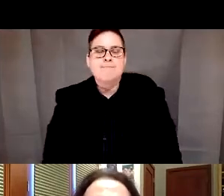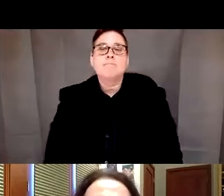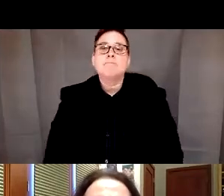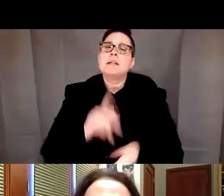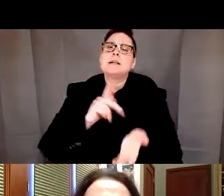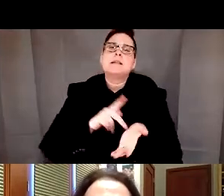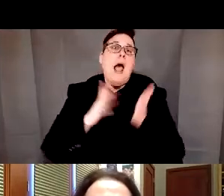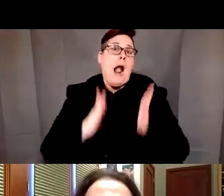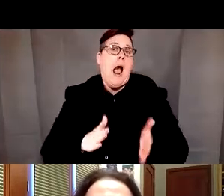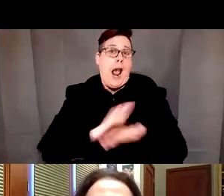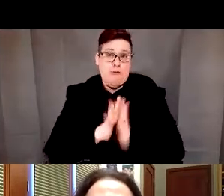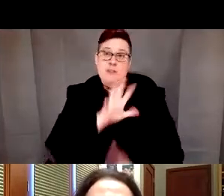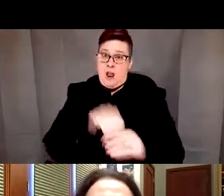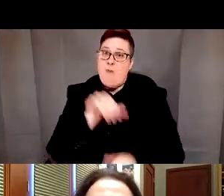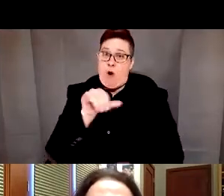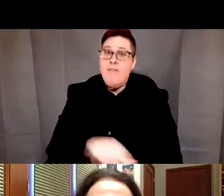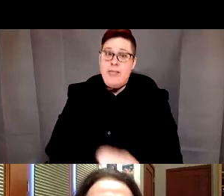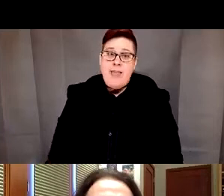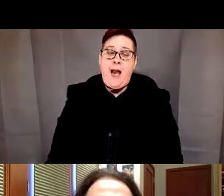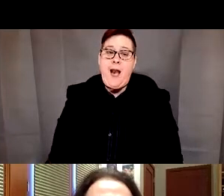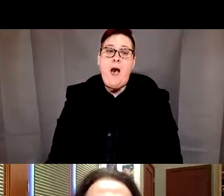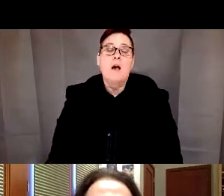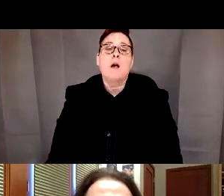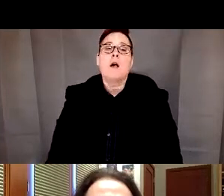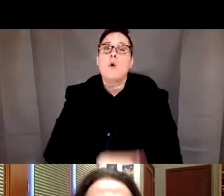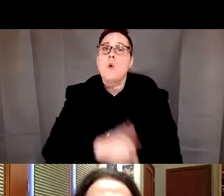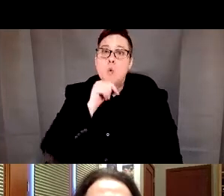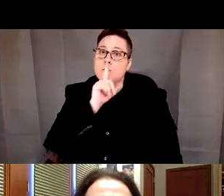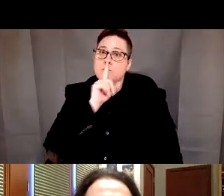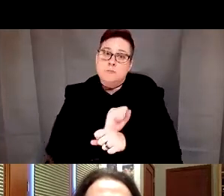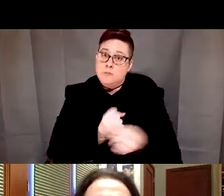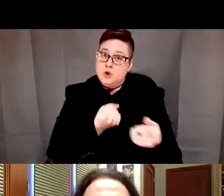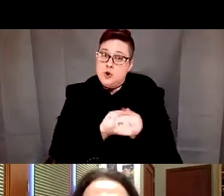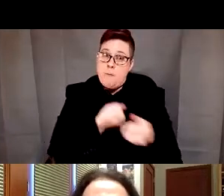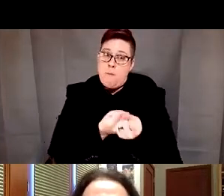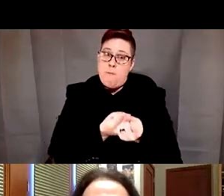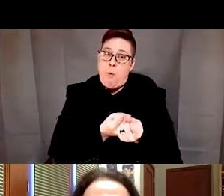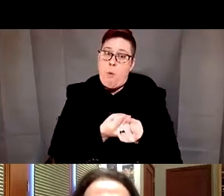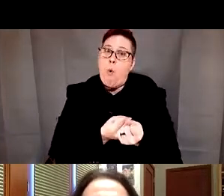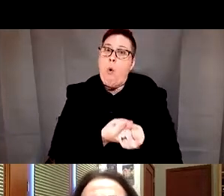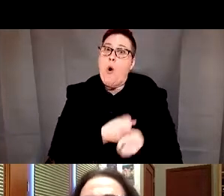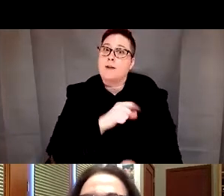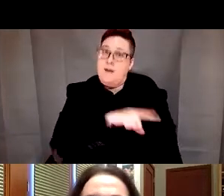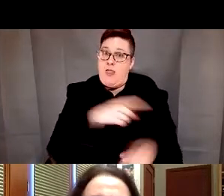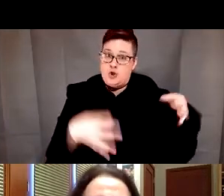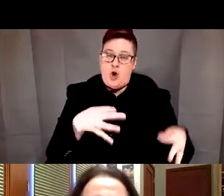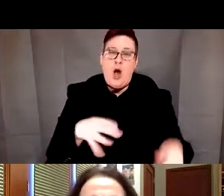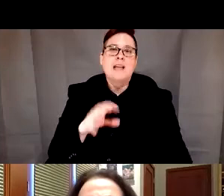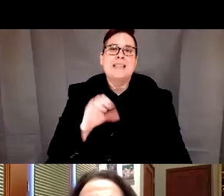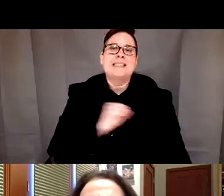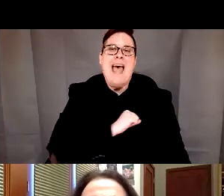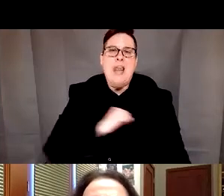Psychiatrists got involved with it. The big supporter of Clarence Thomas was Senator Danforth, and he consulted